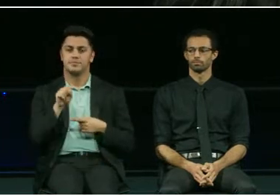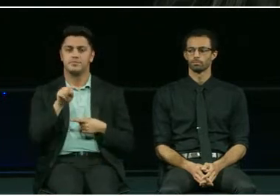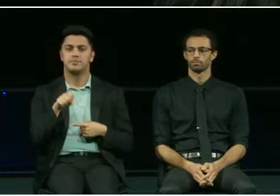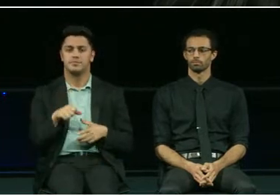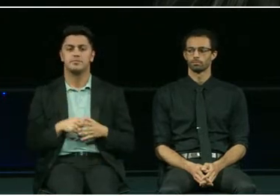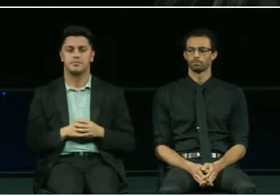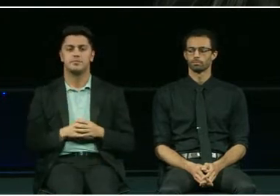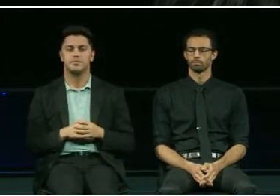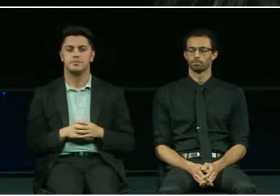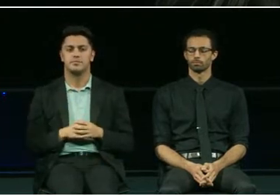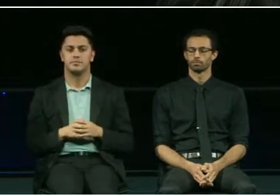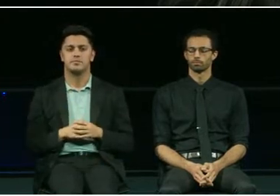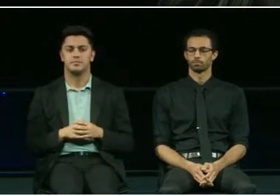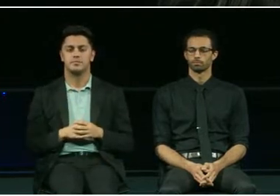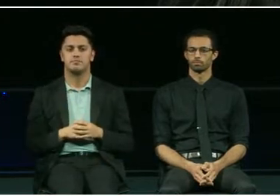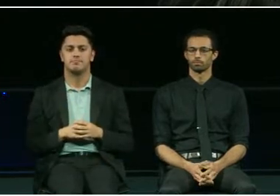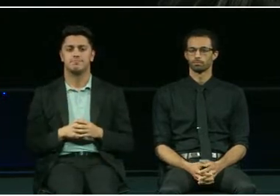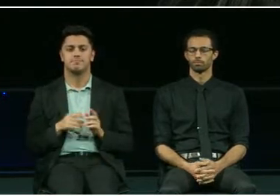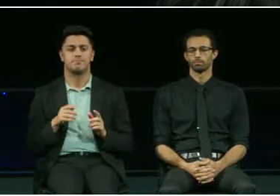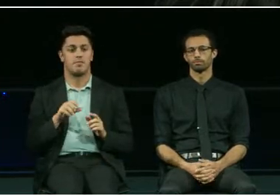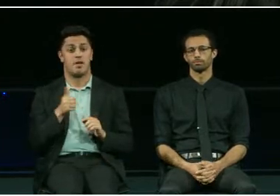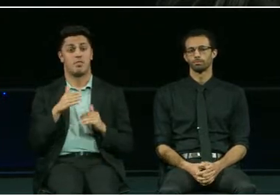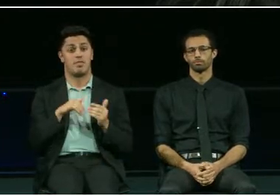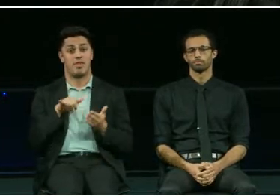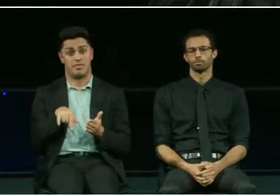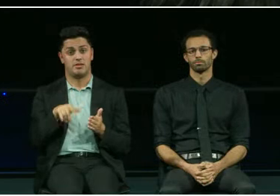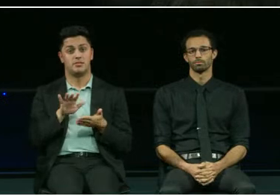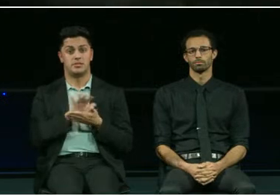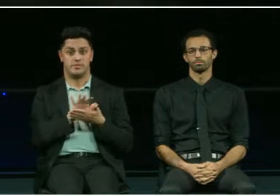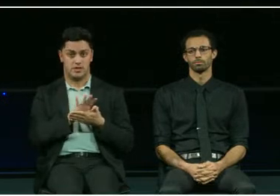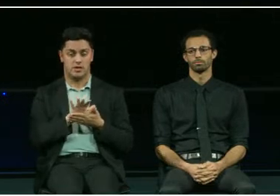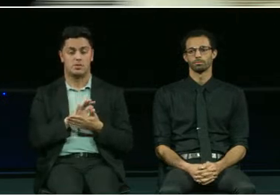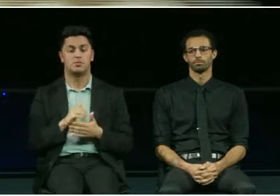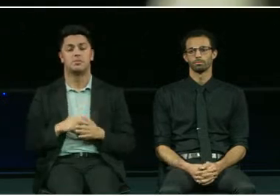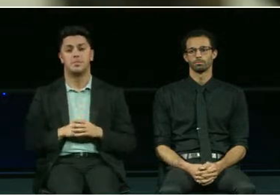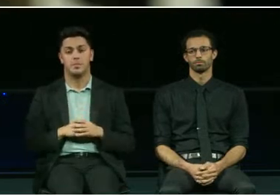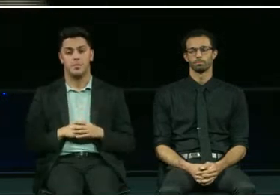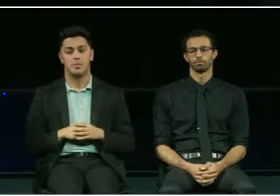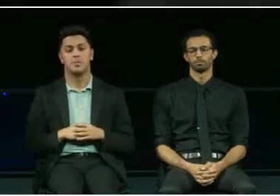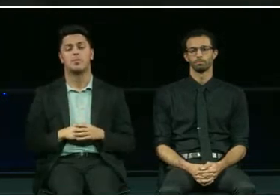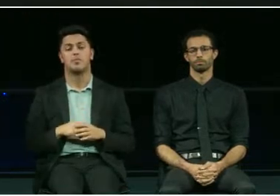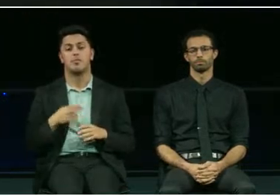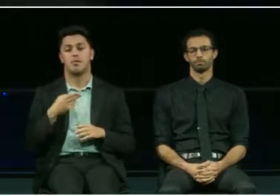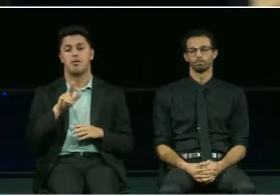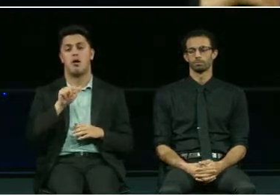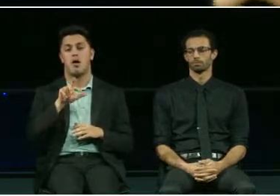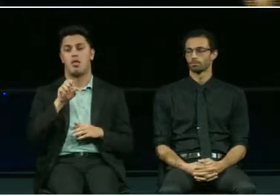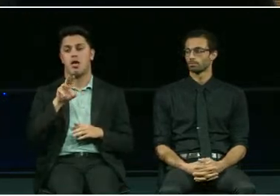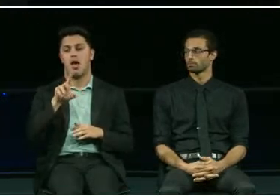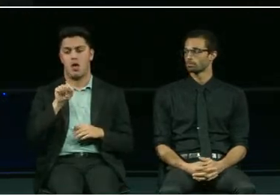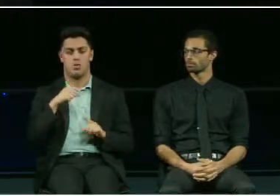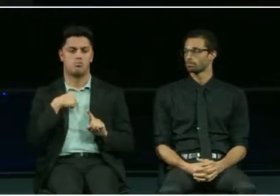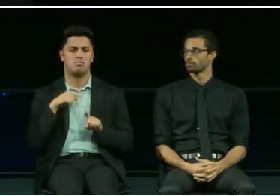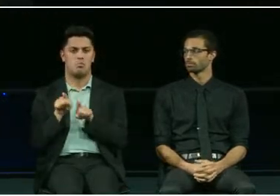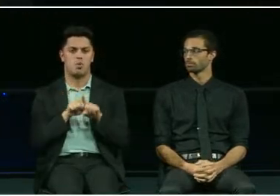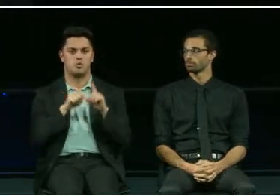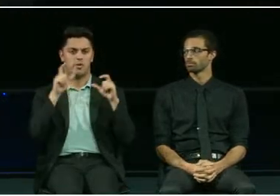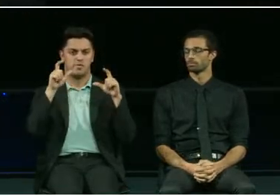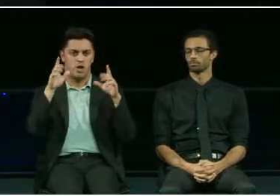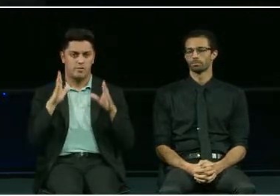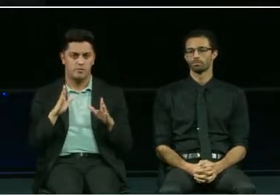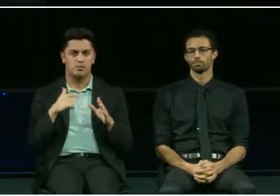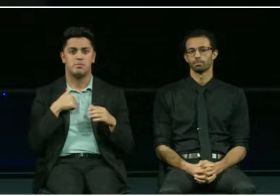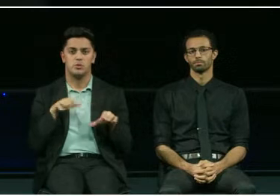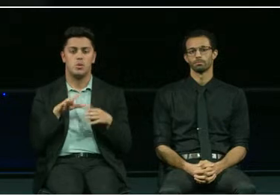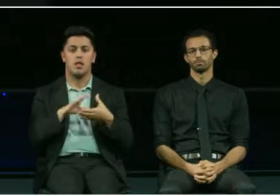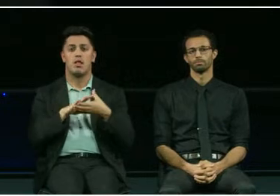I mean, we're, besides this film, A HAULOUT, we are also, as a photographer, I'm also a photographer. I've been doing a